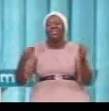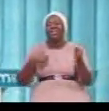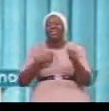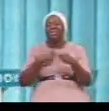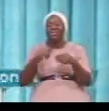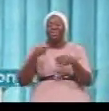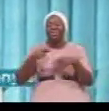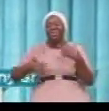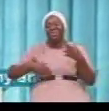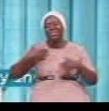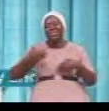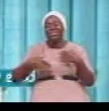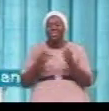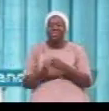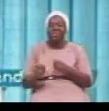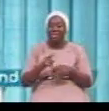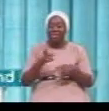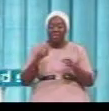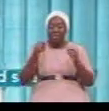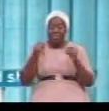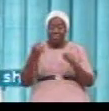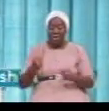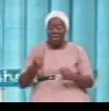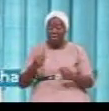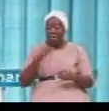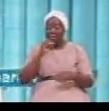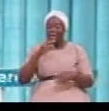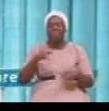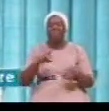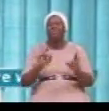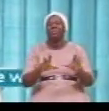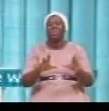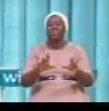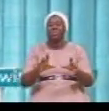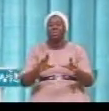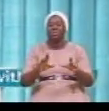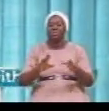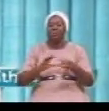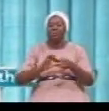released. Whatever you couldn't do before, begin to do it.